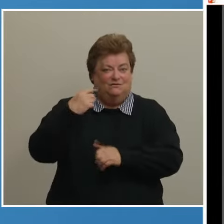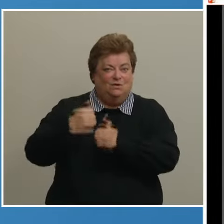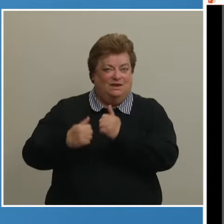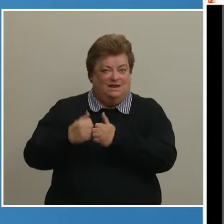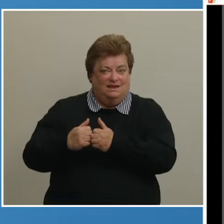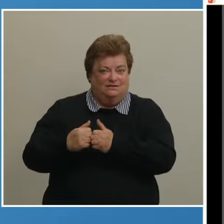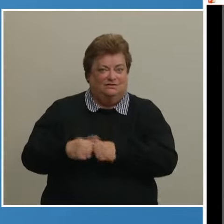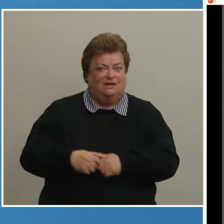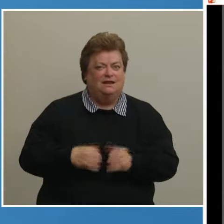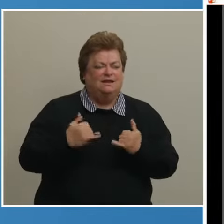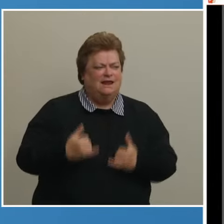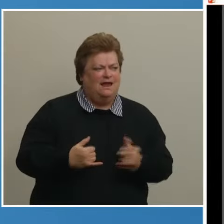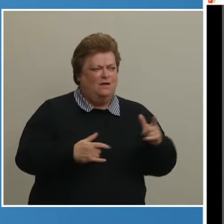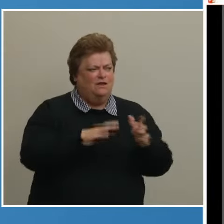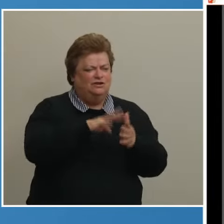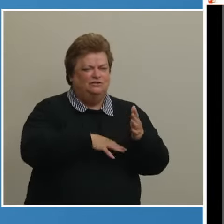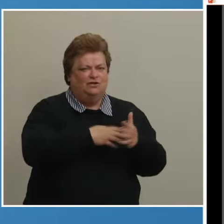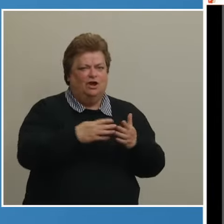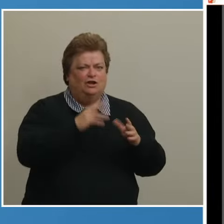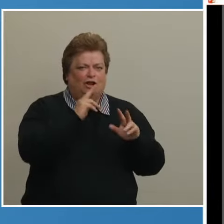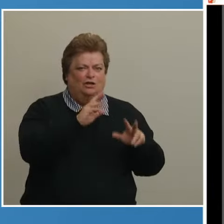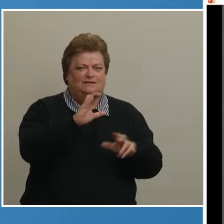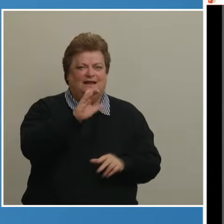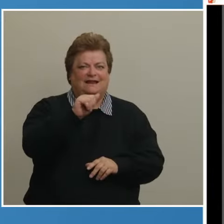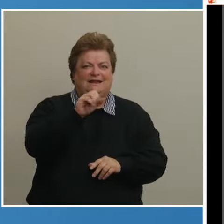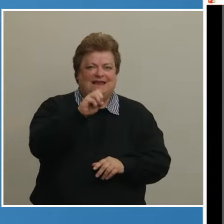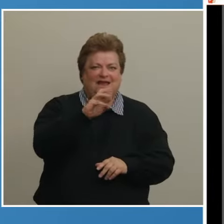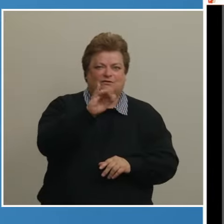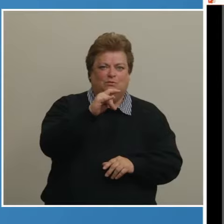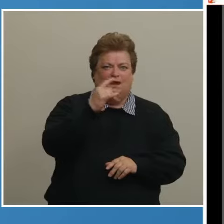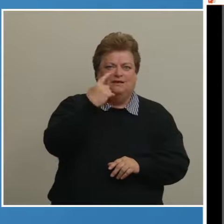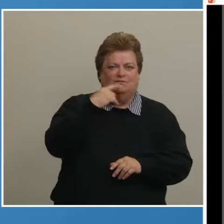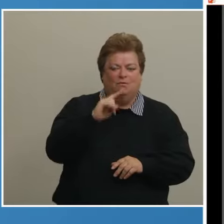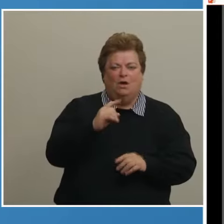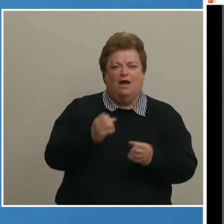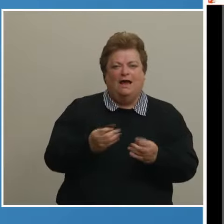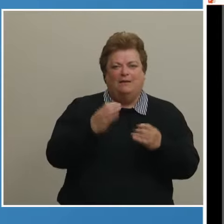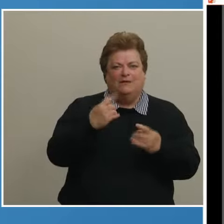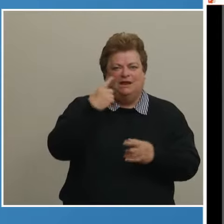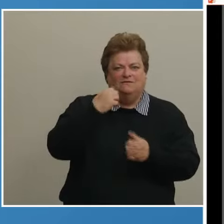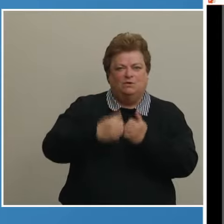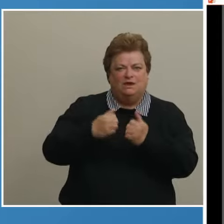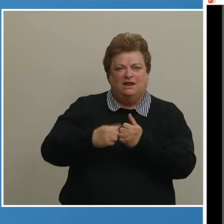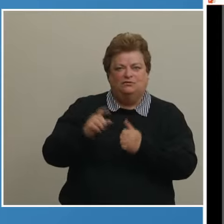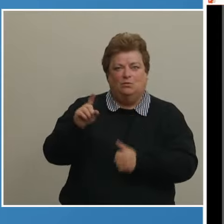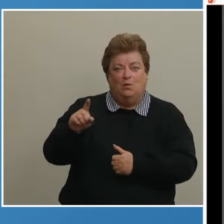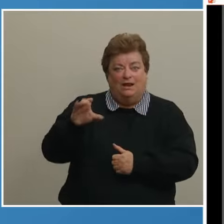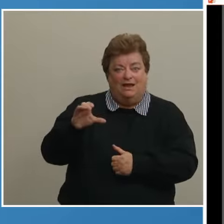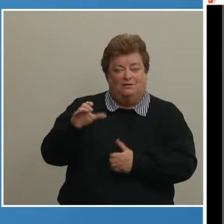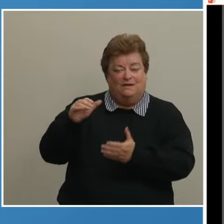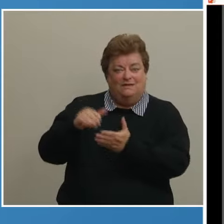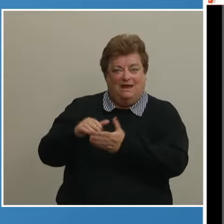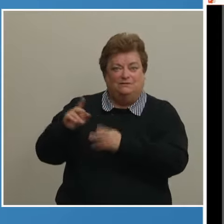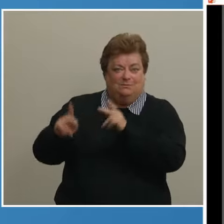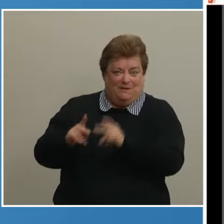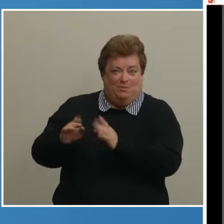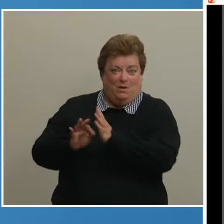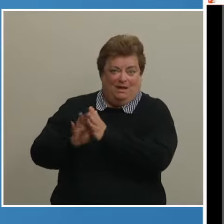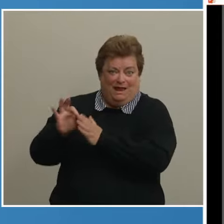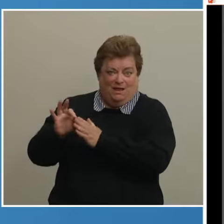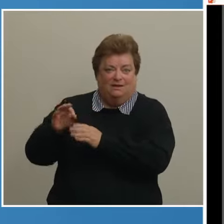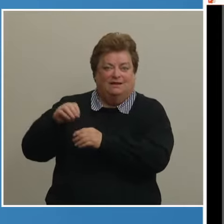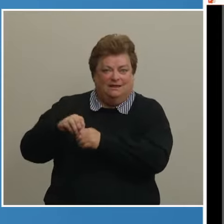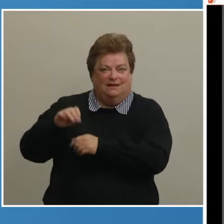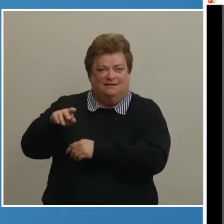This chart looks at the case rate, the number of cases per 100,000 population, again for the 5 most populated counties in the